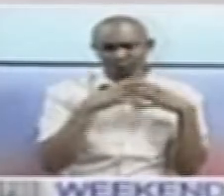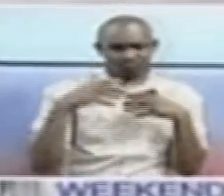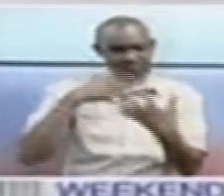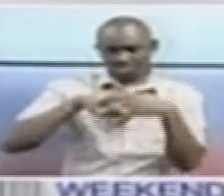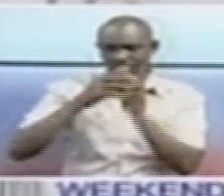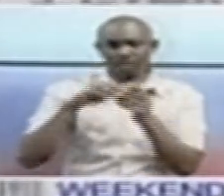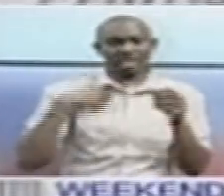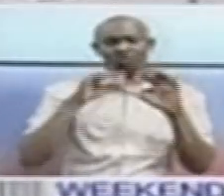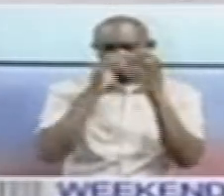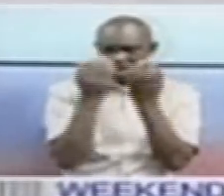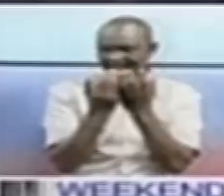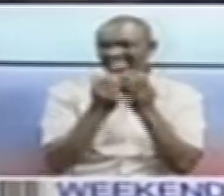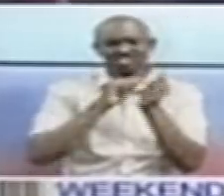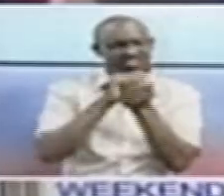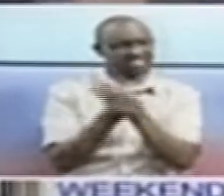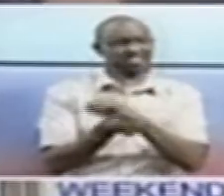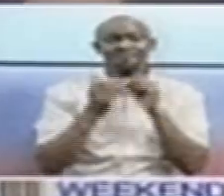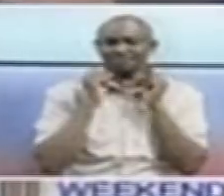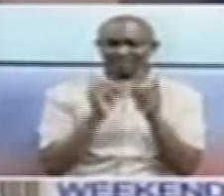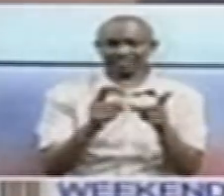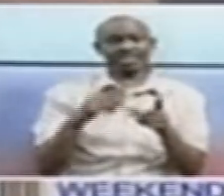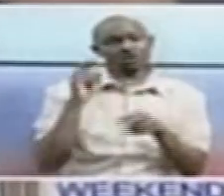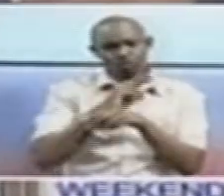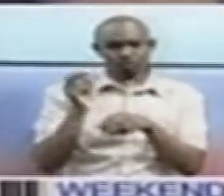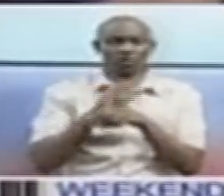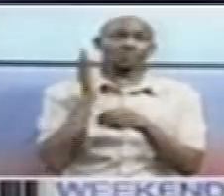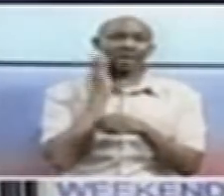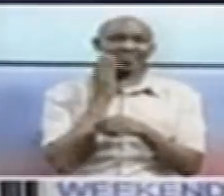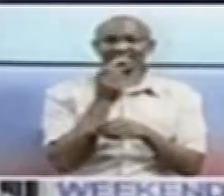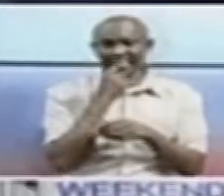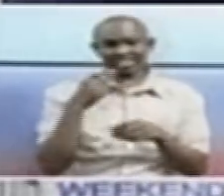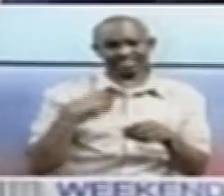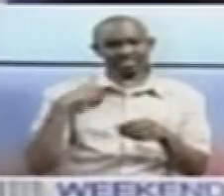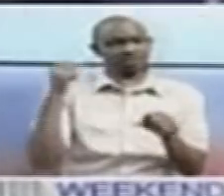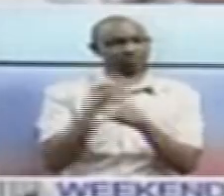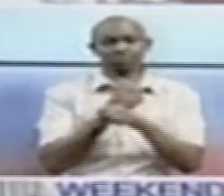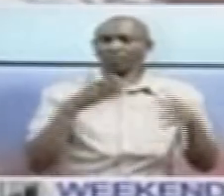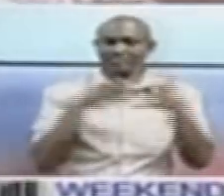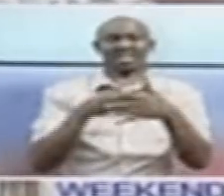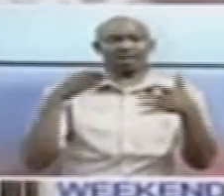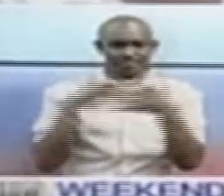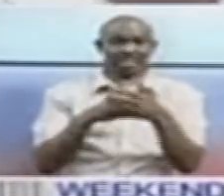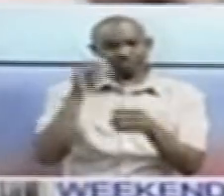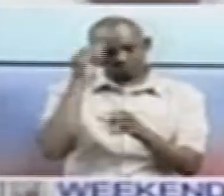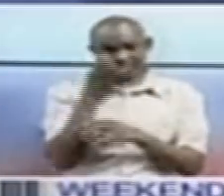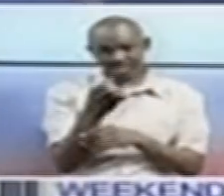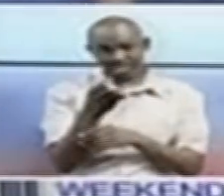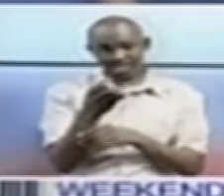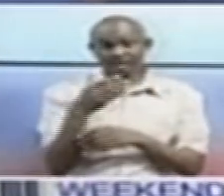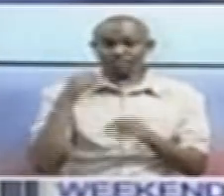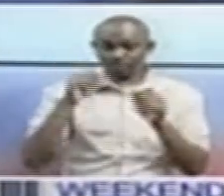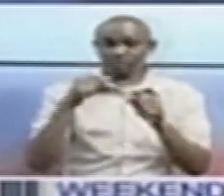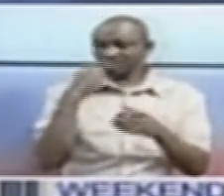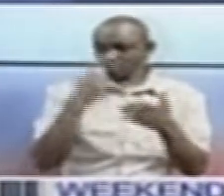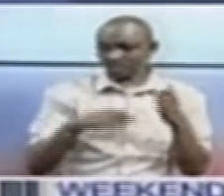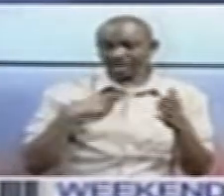that is changing fast, use of mother tongue in schools is likely to erect barriers among students, or will it?